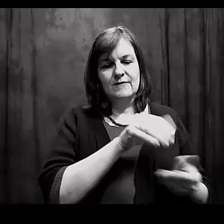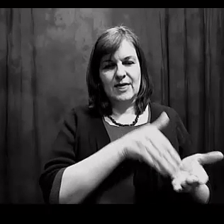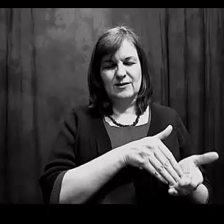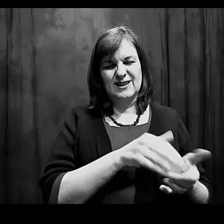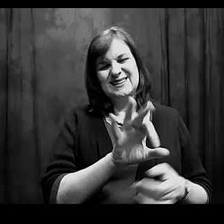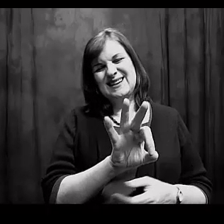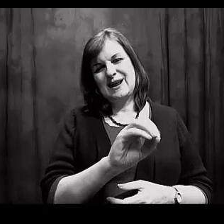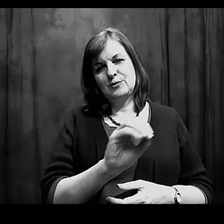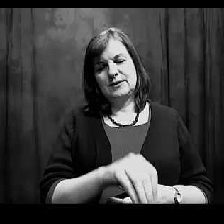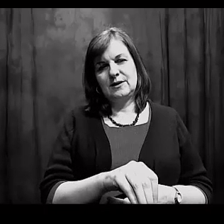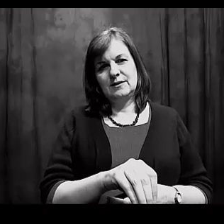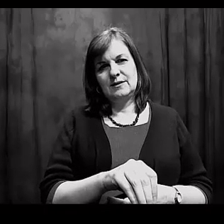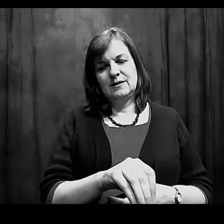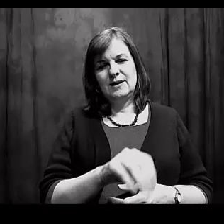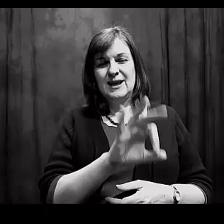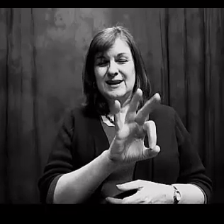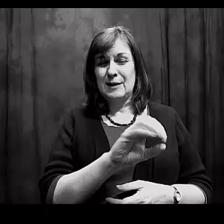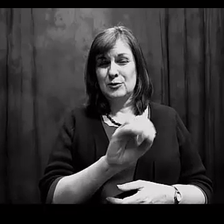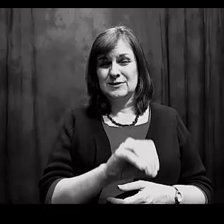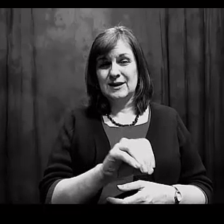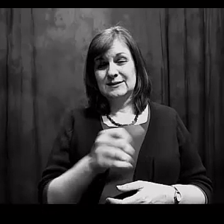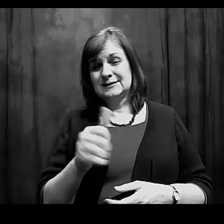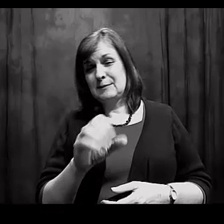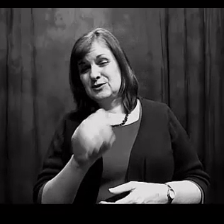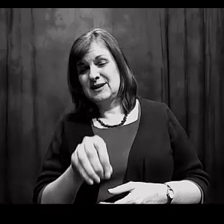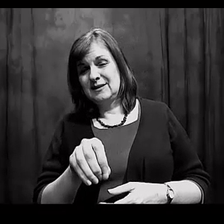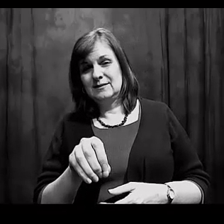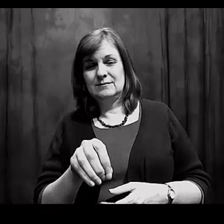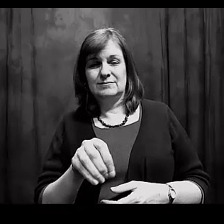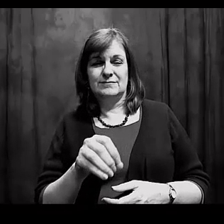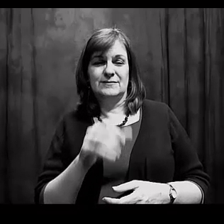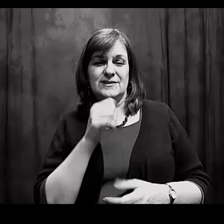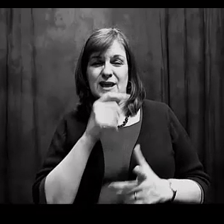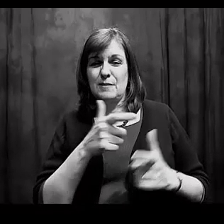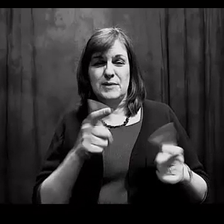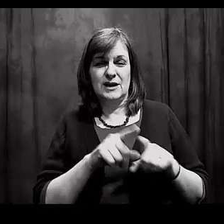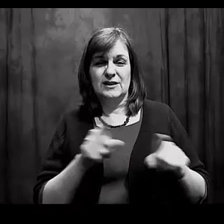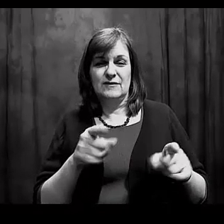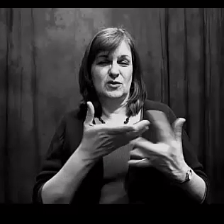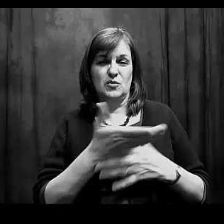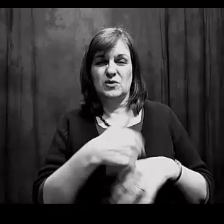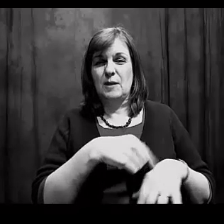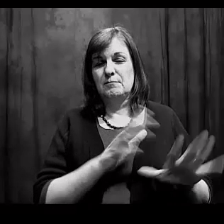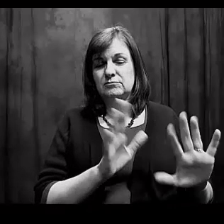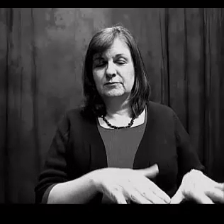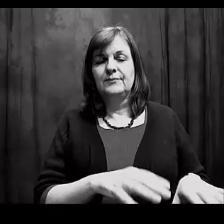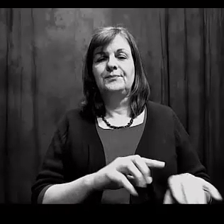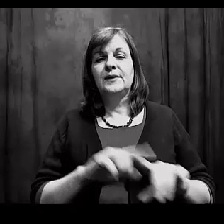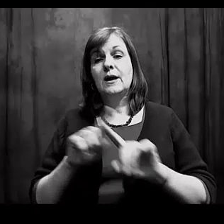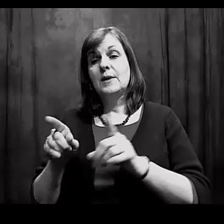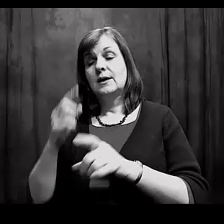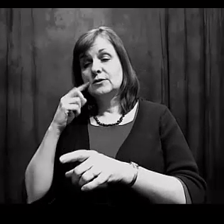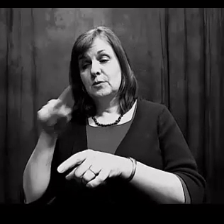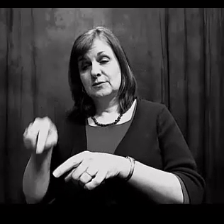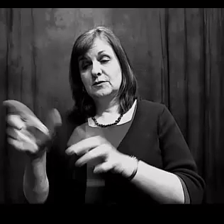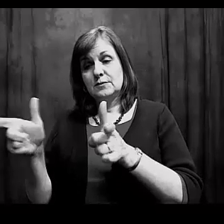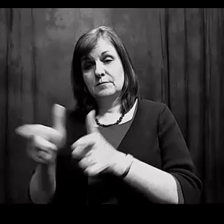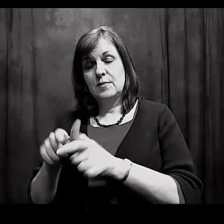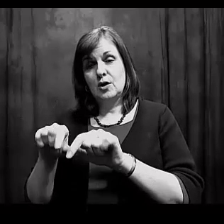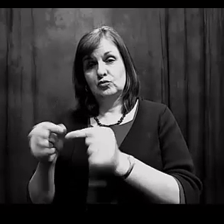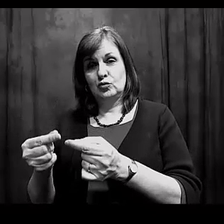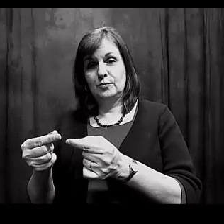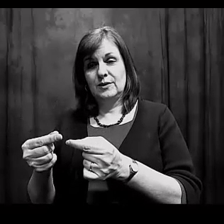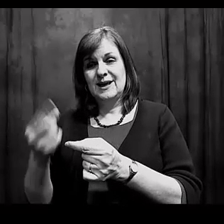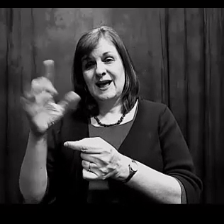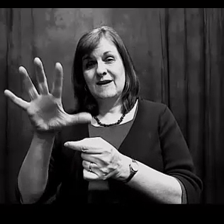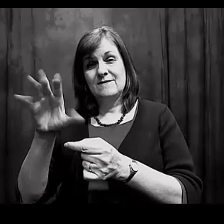It's 9%. Yes, 9% is different than 10%. Significantly over time, probably not. But if